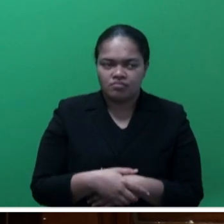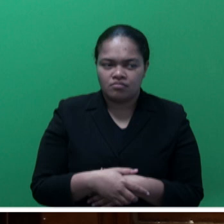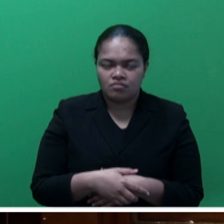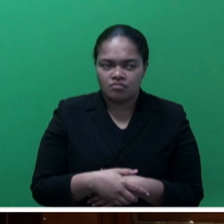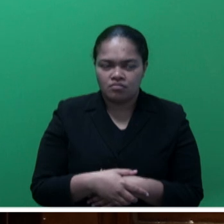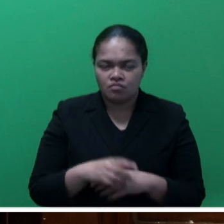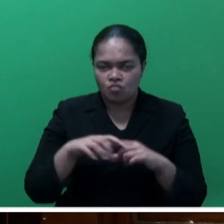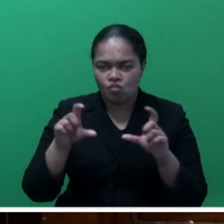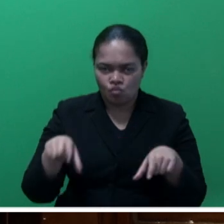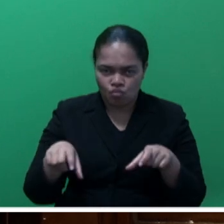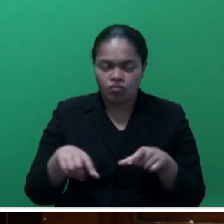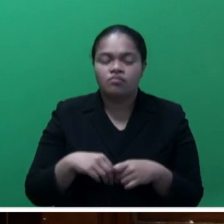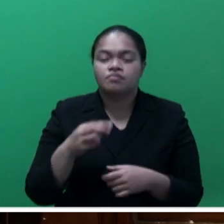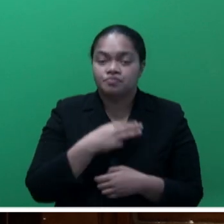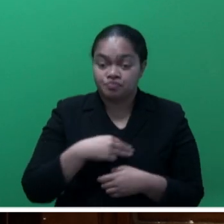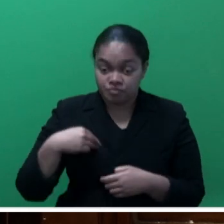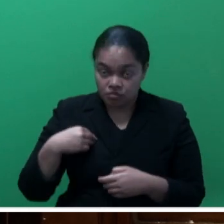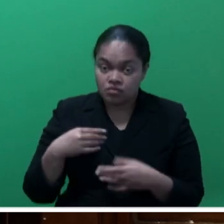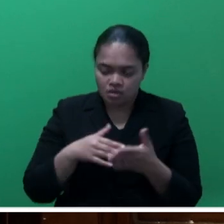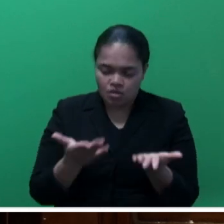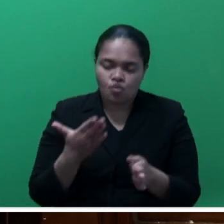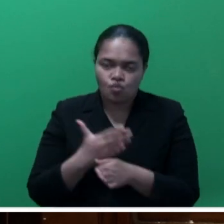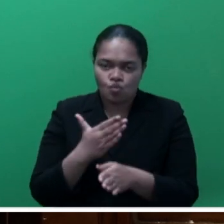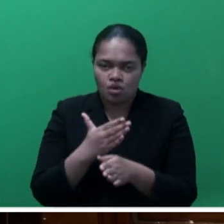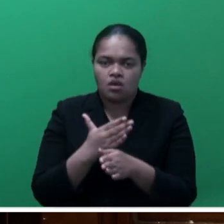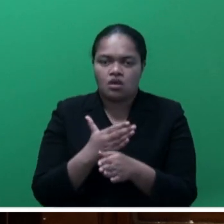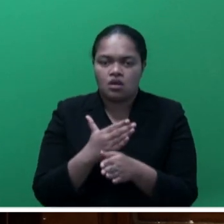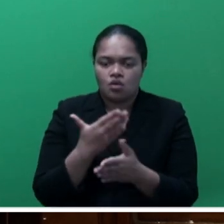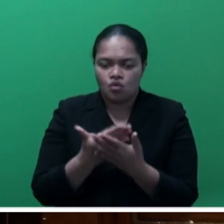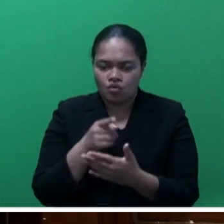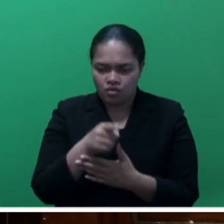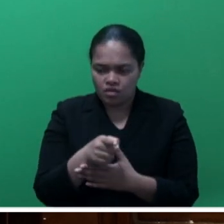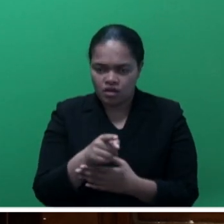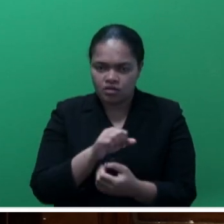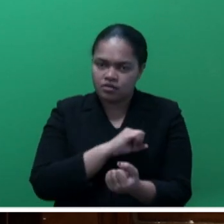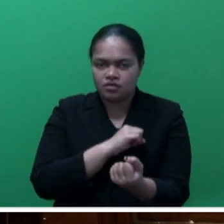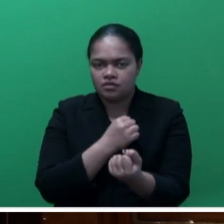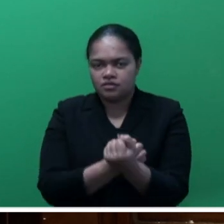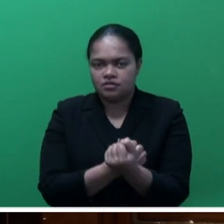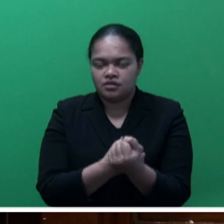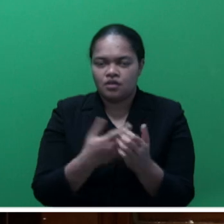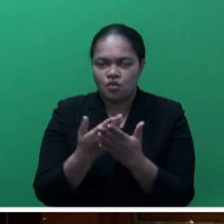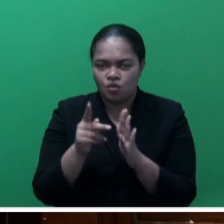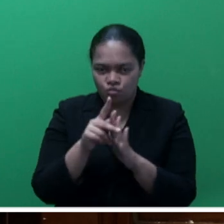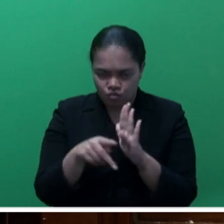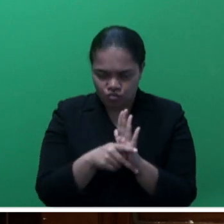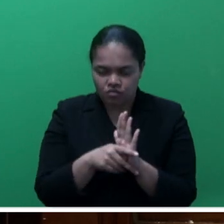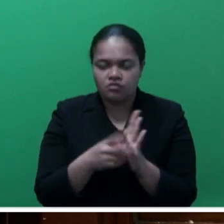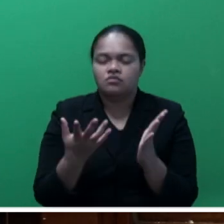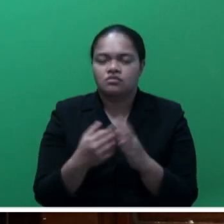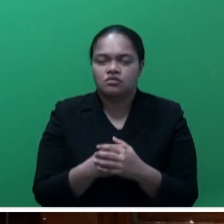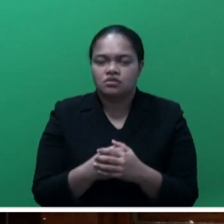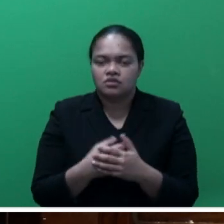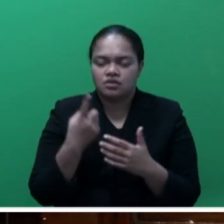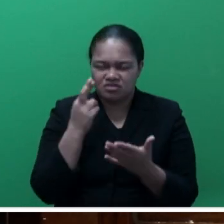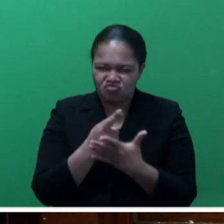The ministry has been diligently working on strengthening enforcement, which is really the